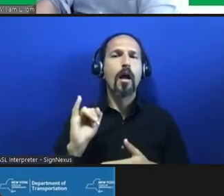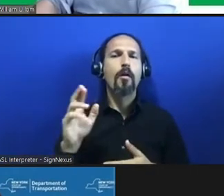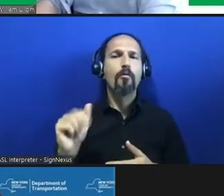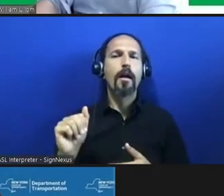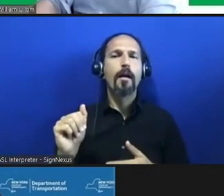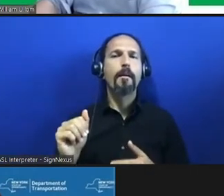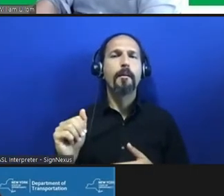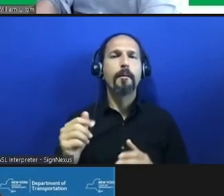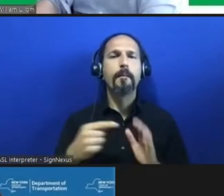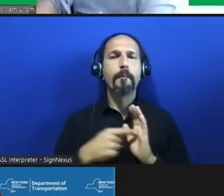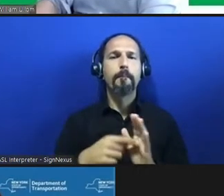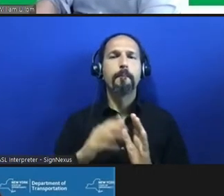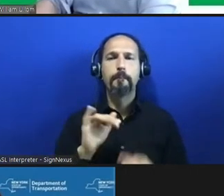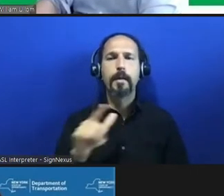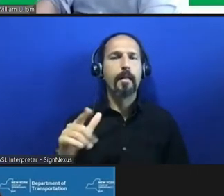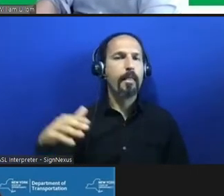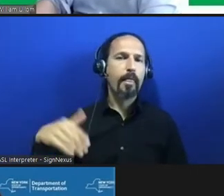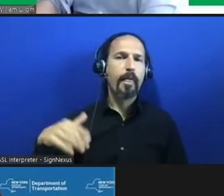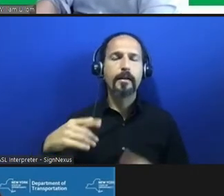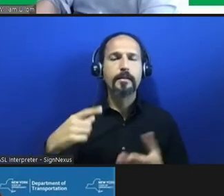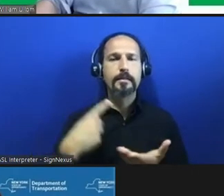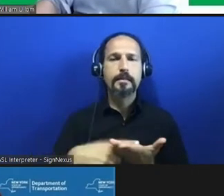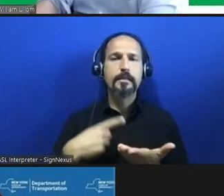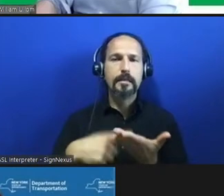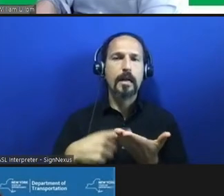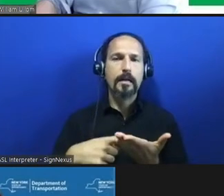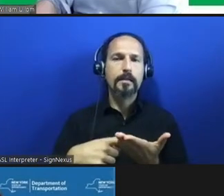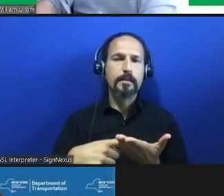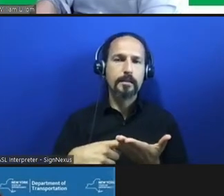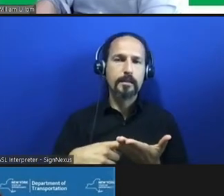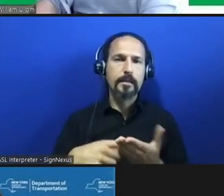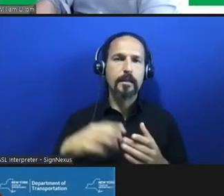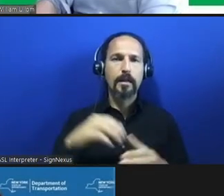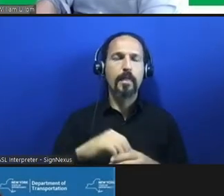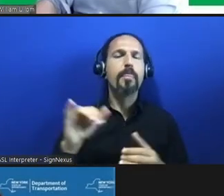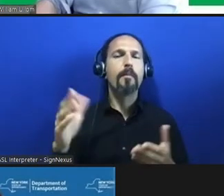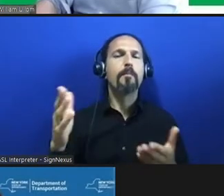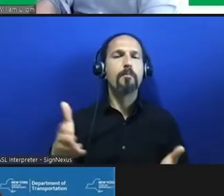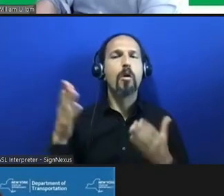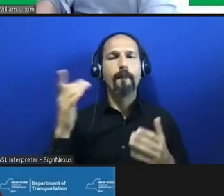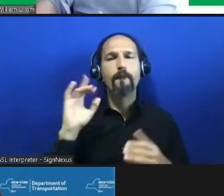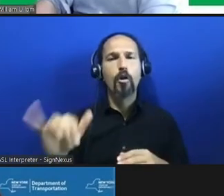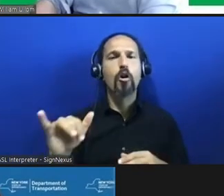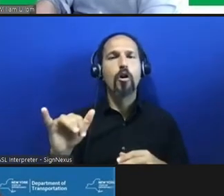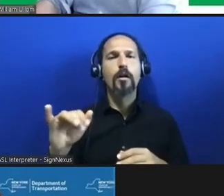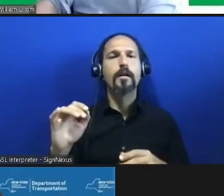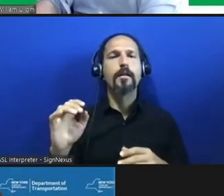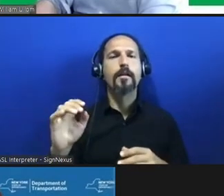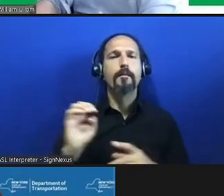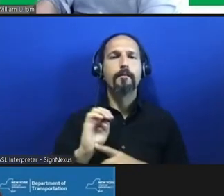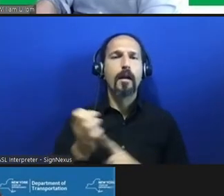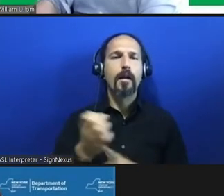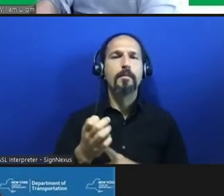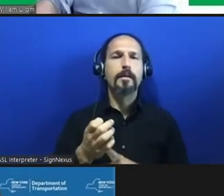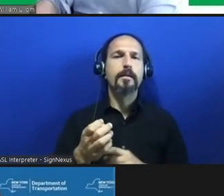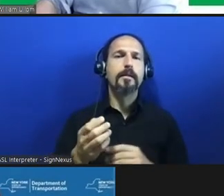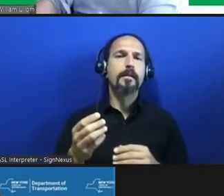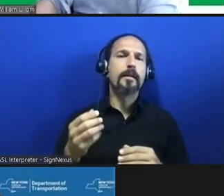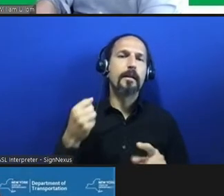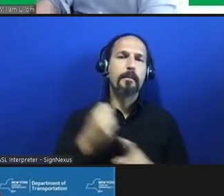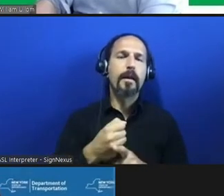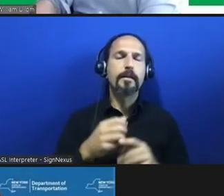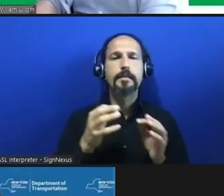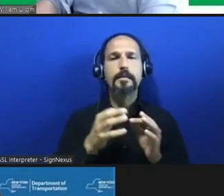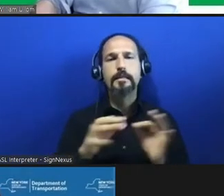has not been discussed in the proposal environmental impact statement I